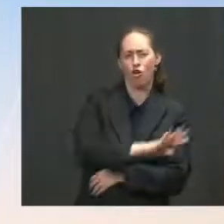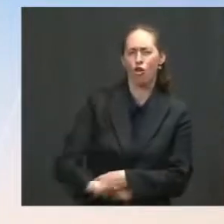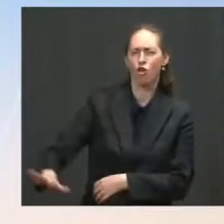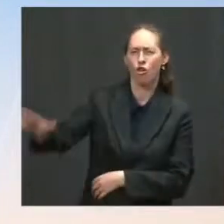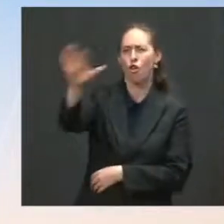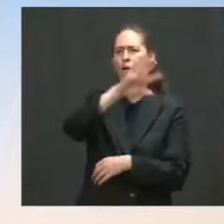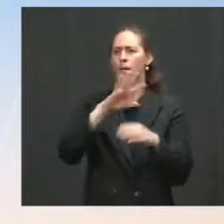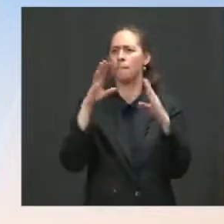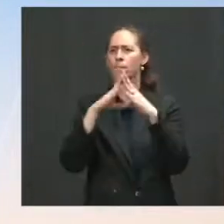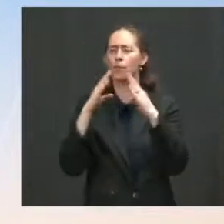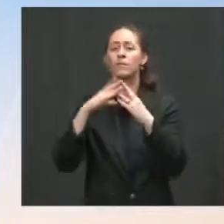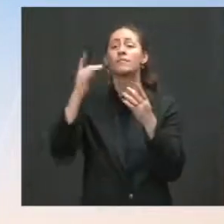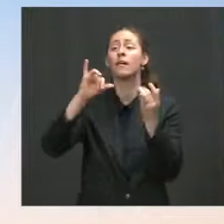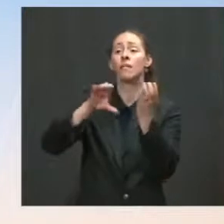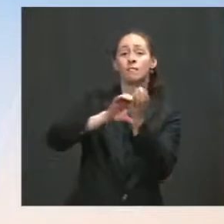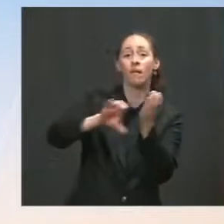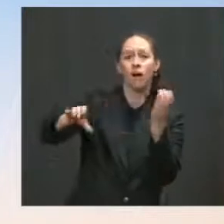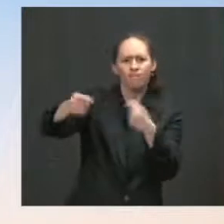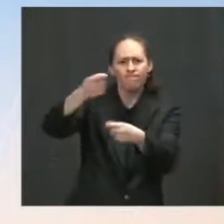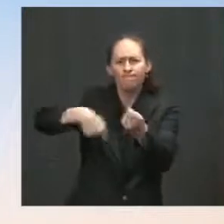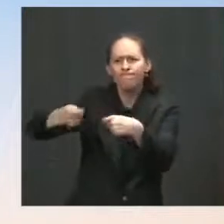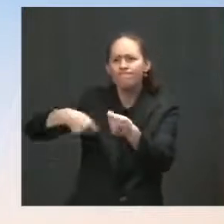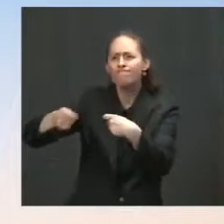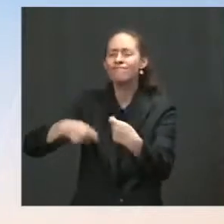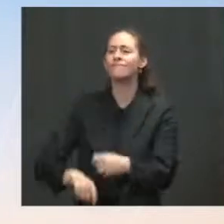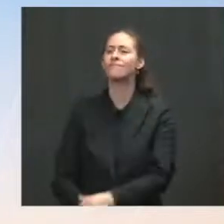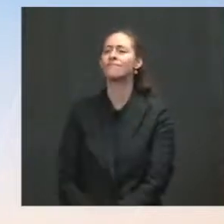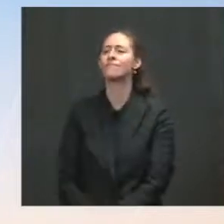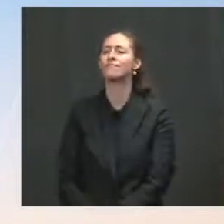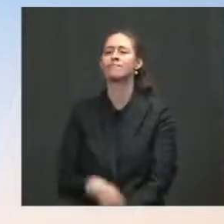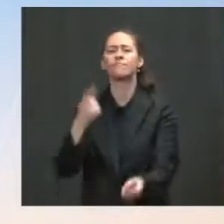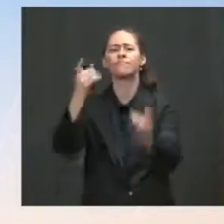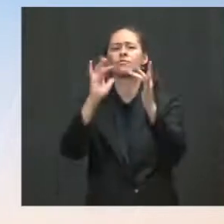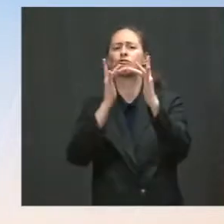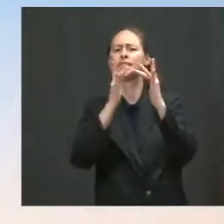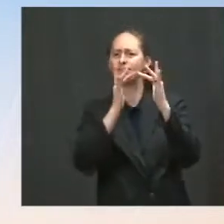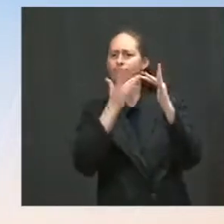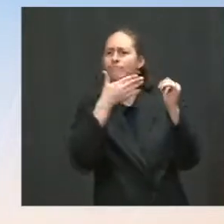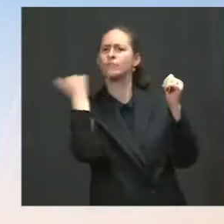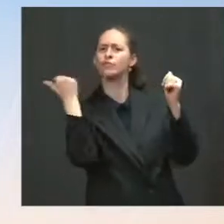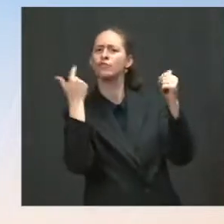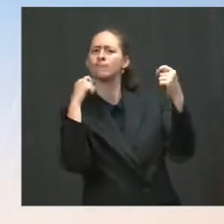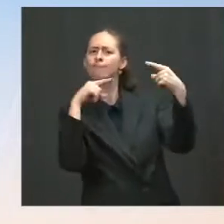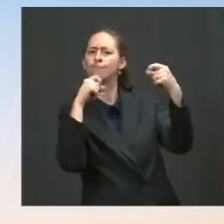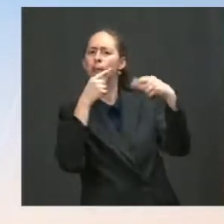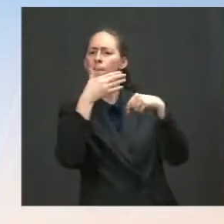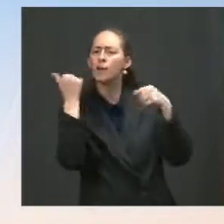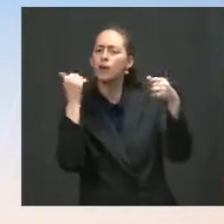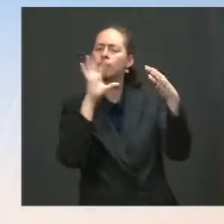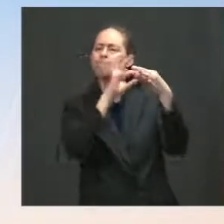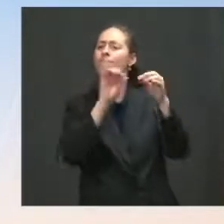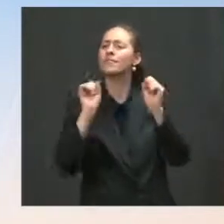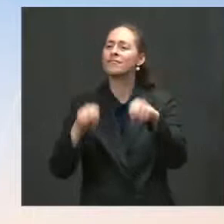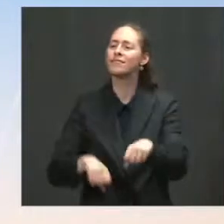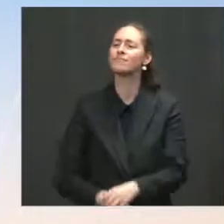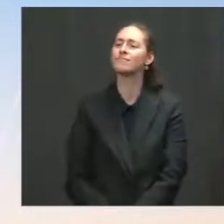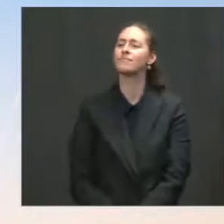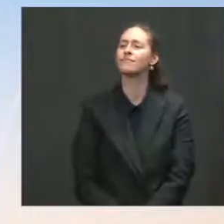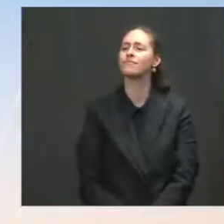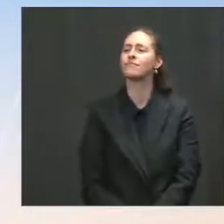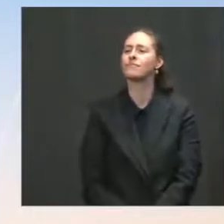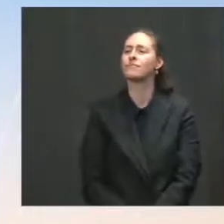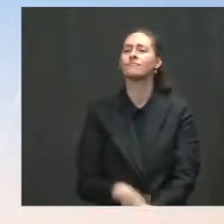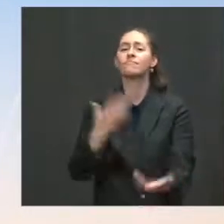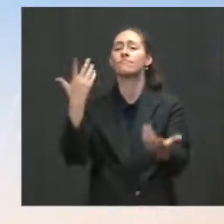historic investment in climate. I know people are asking, and I think you're asking specifically about people who want to know if their specific bridge is going to be